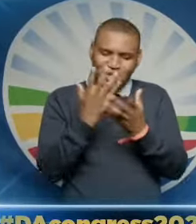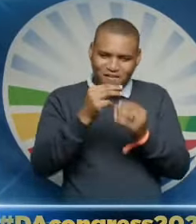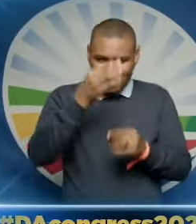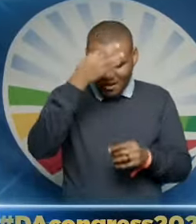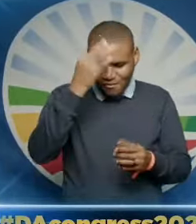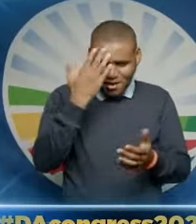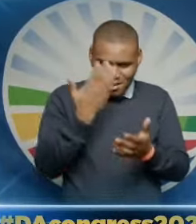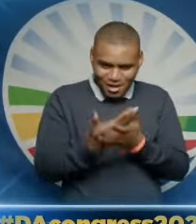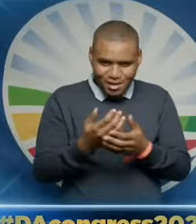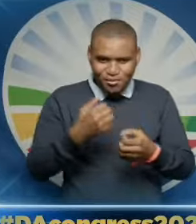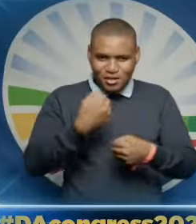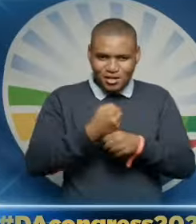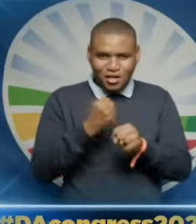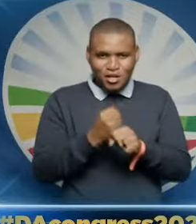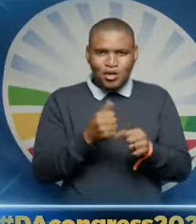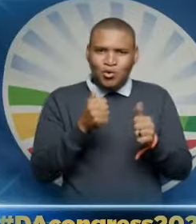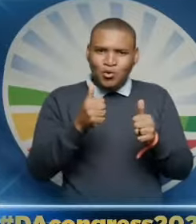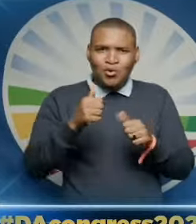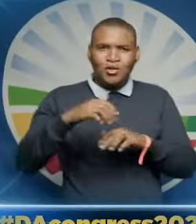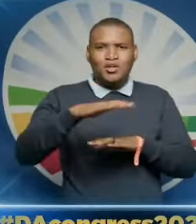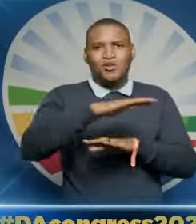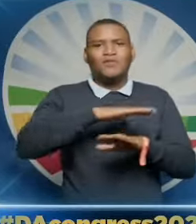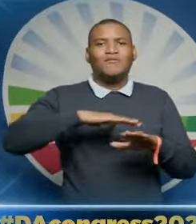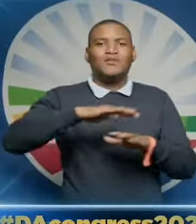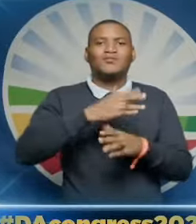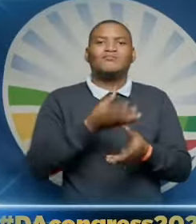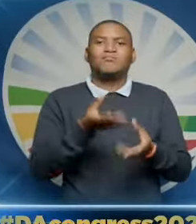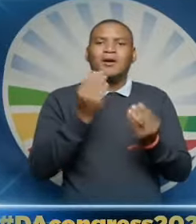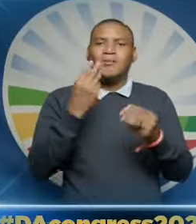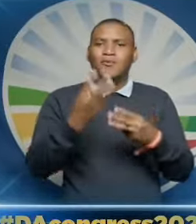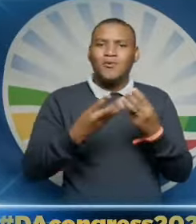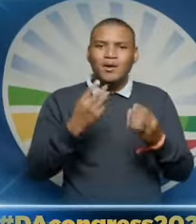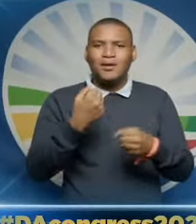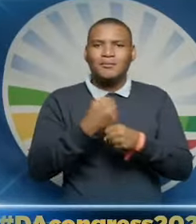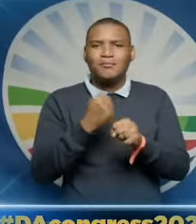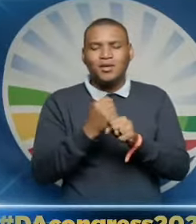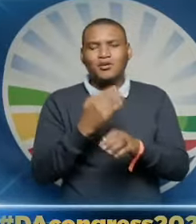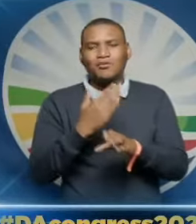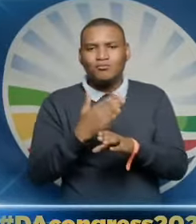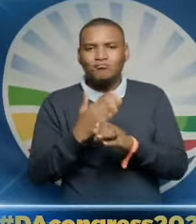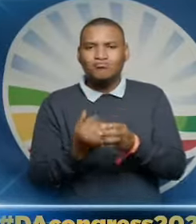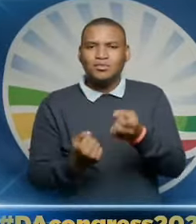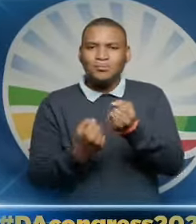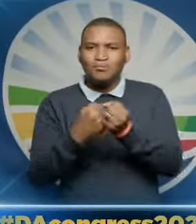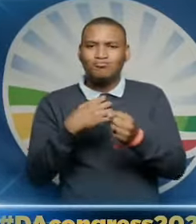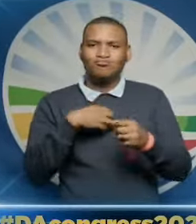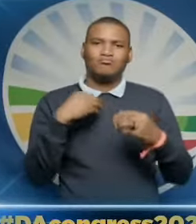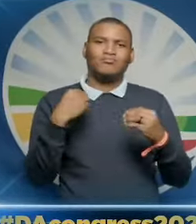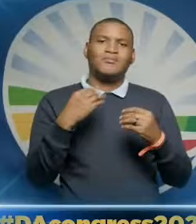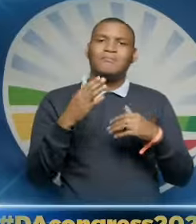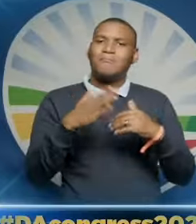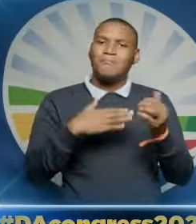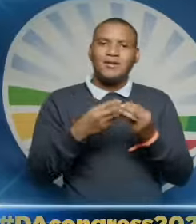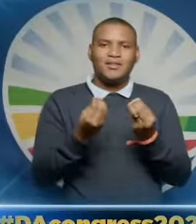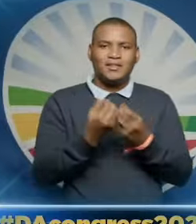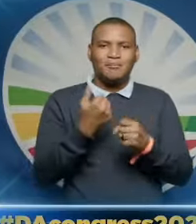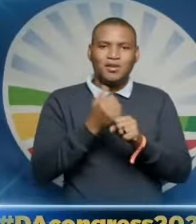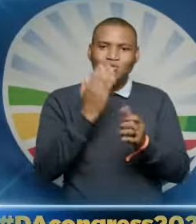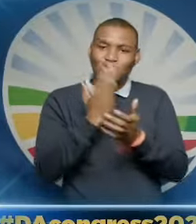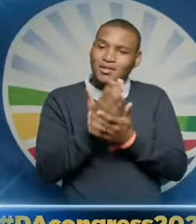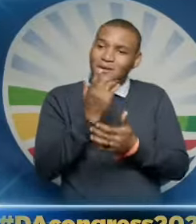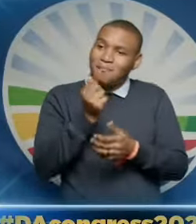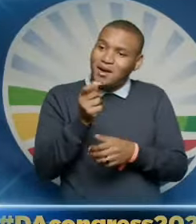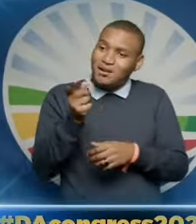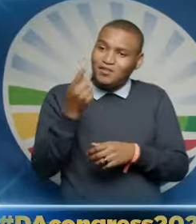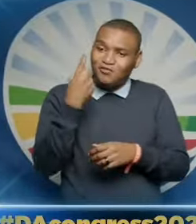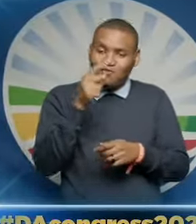to create a conducive environment for us to find work, create jobs, enhance entrepreneurship. But more so than anything, make sure that the money that is